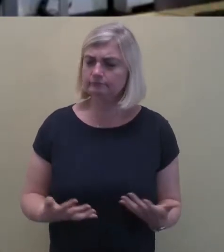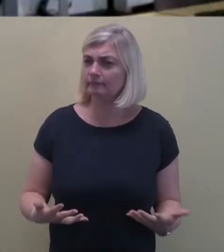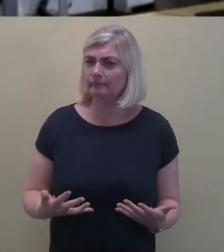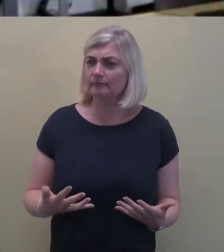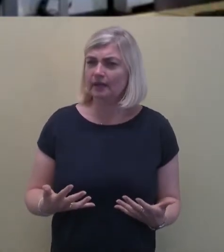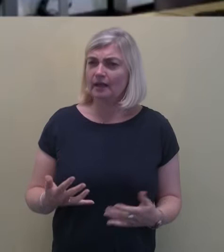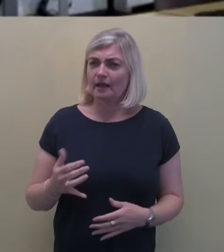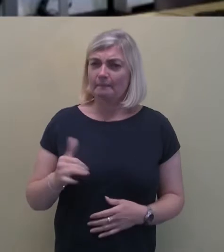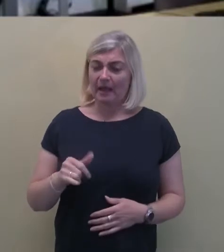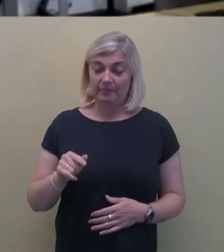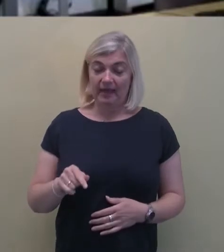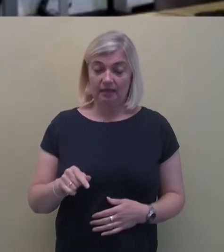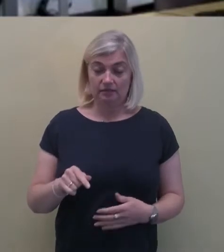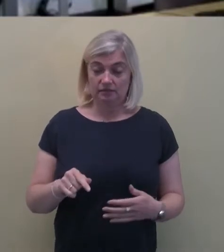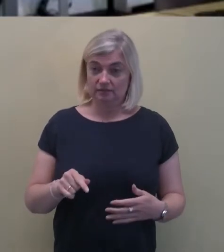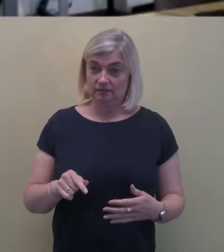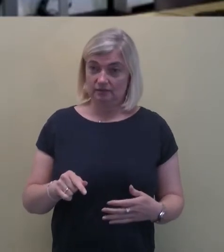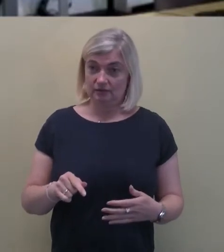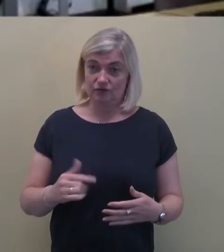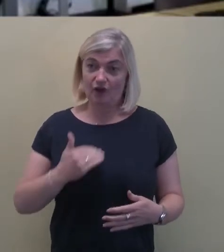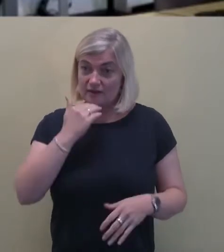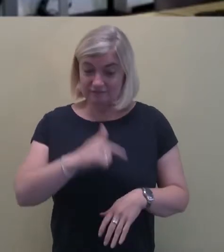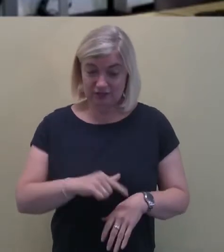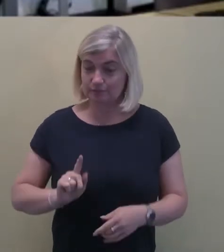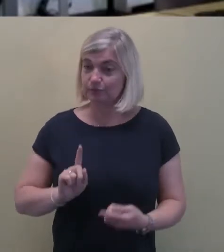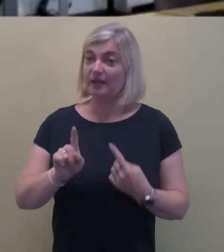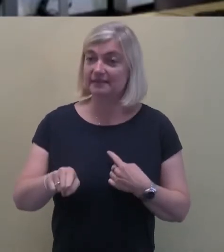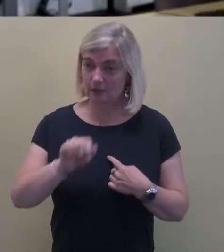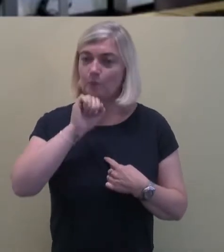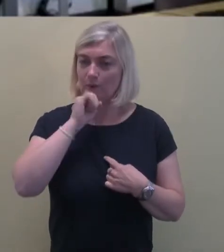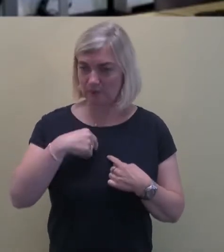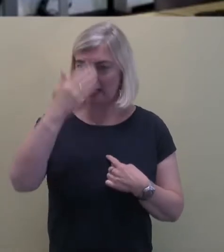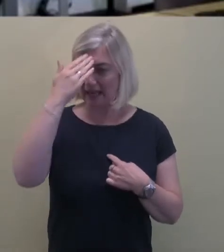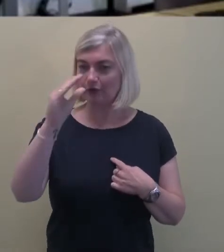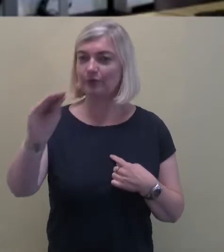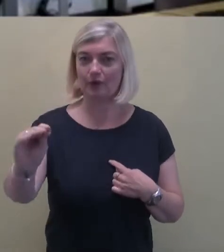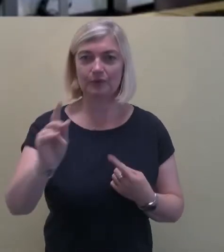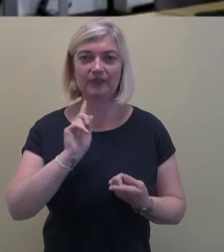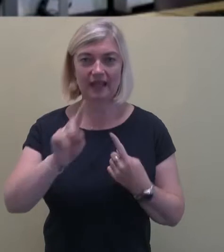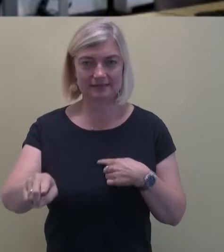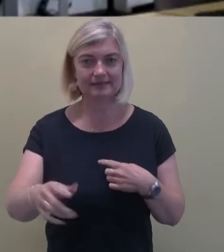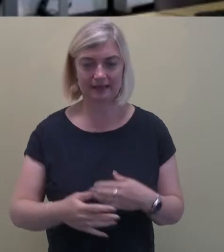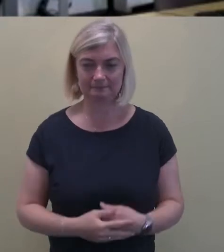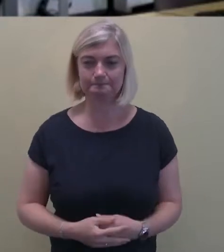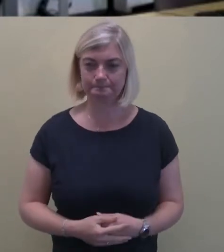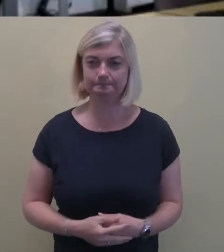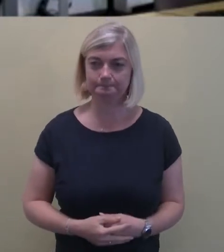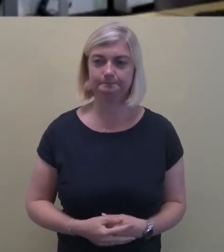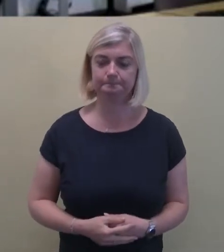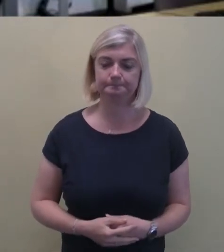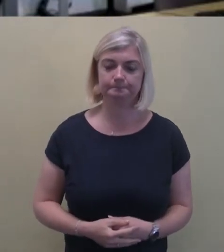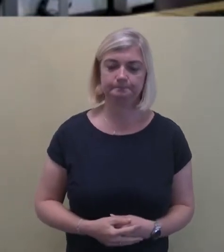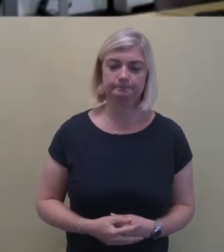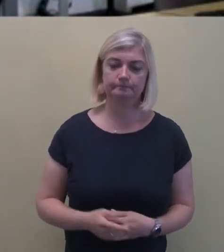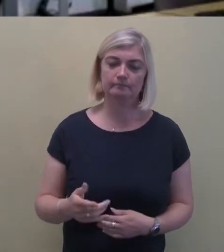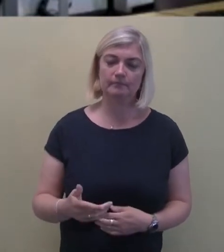and we are still adding lots of other new sessions, so just keep checking back and having a look at what we've got on our list as well. So hopefully that'll be